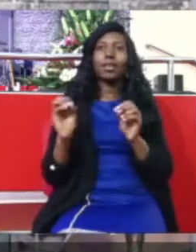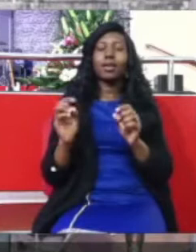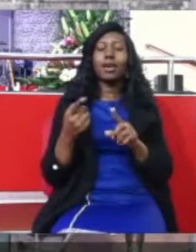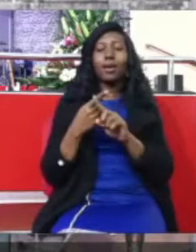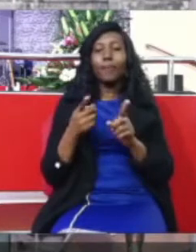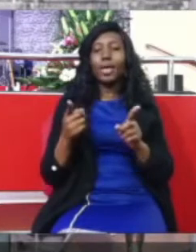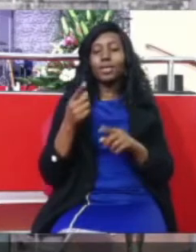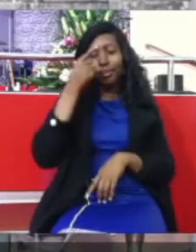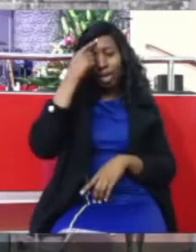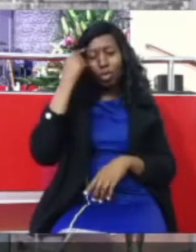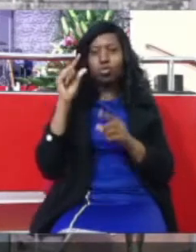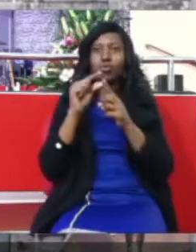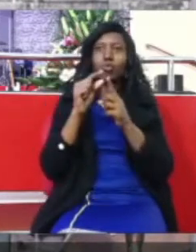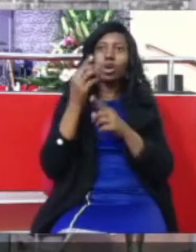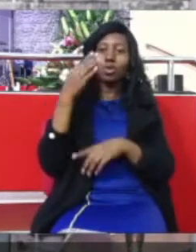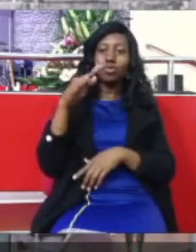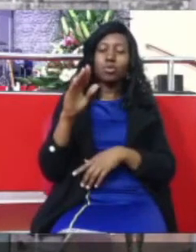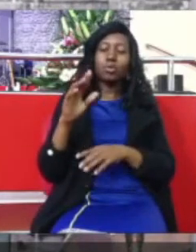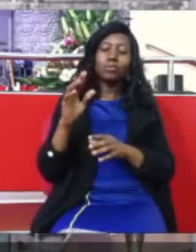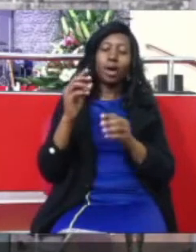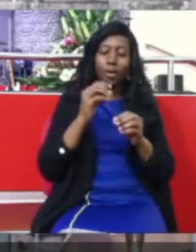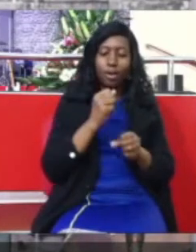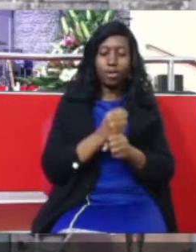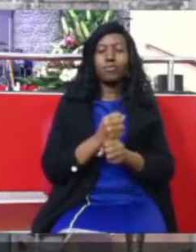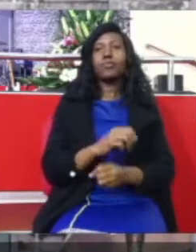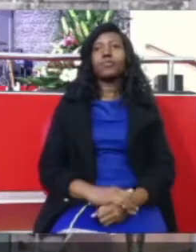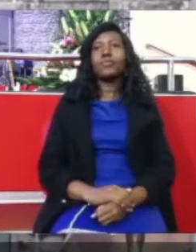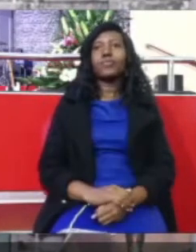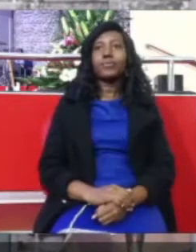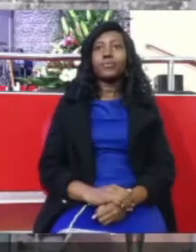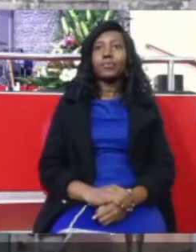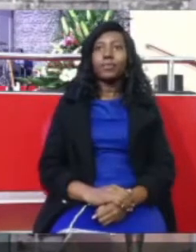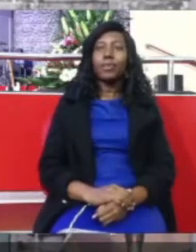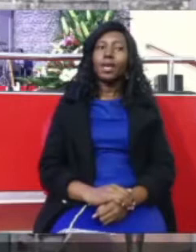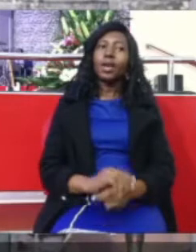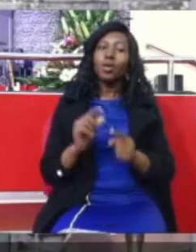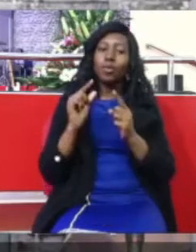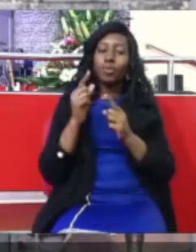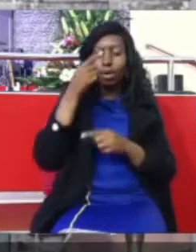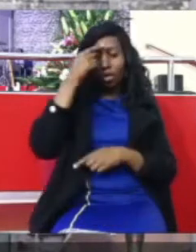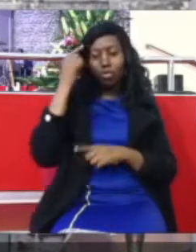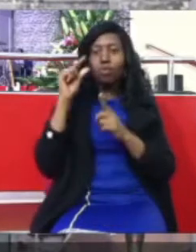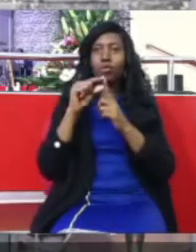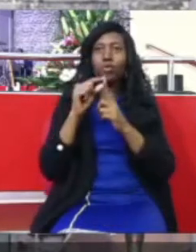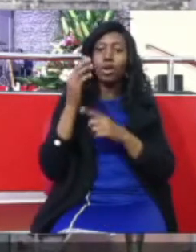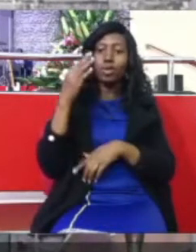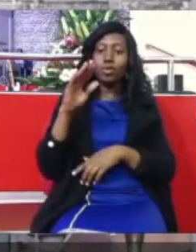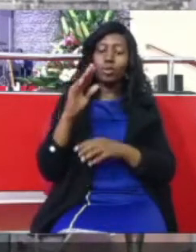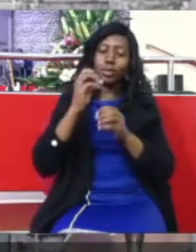I will let down the net." Again, tell your neighbor, "At your word, I will let down the